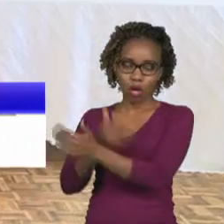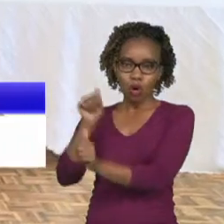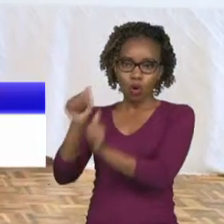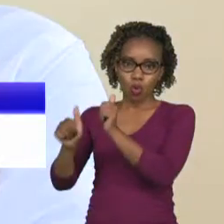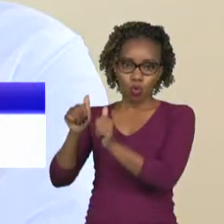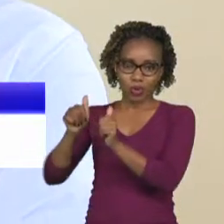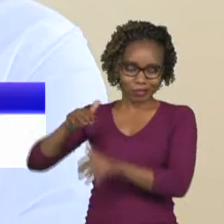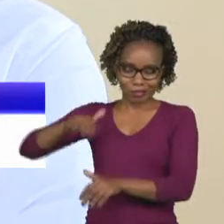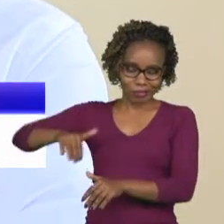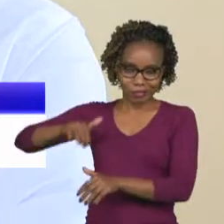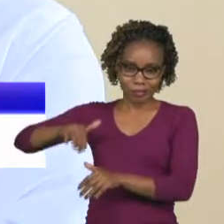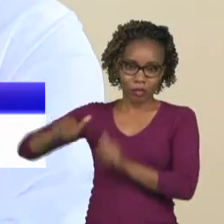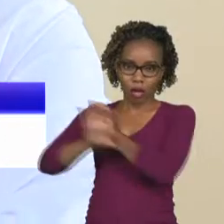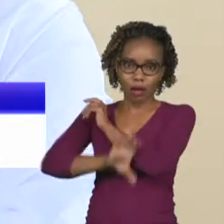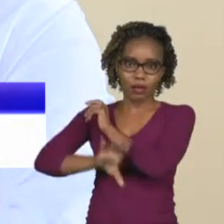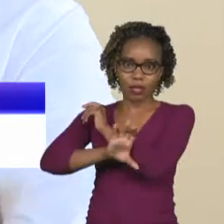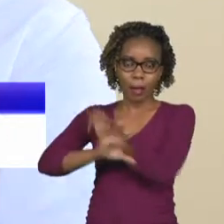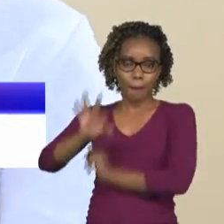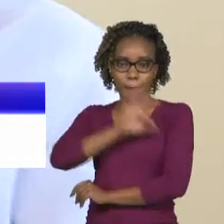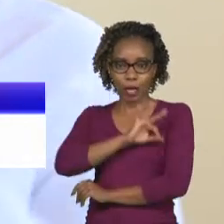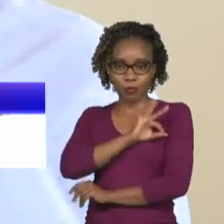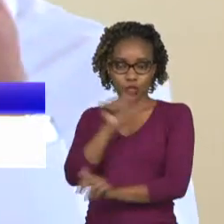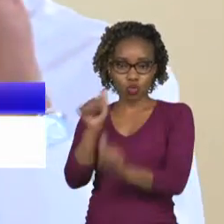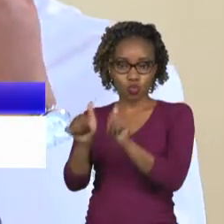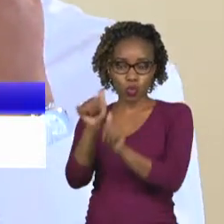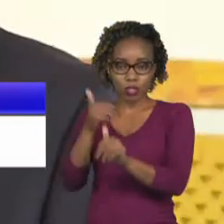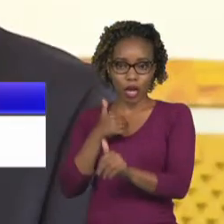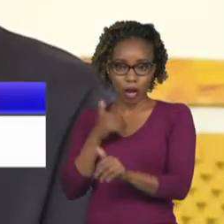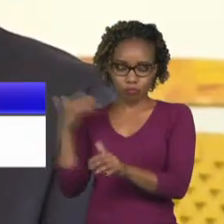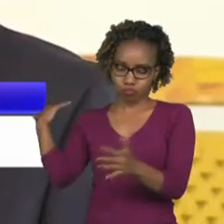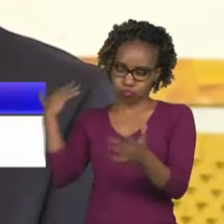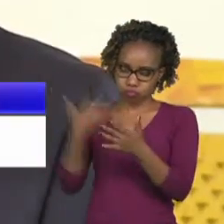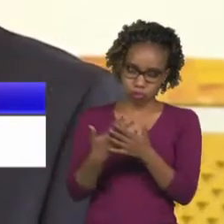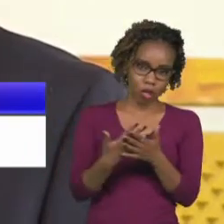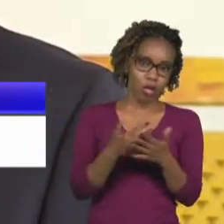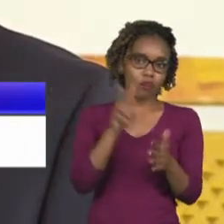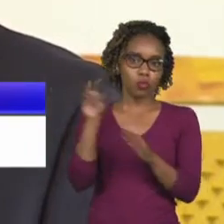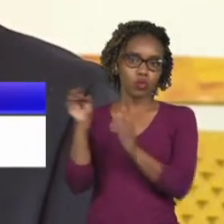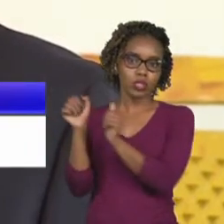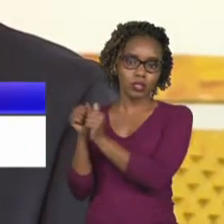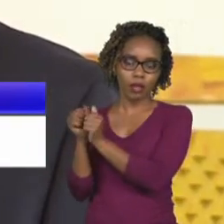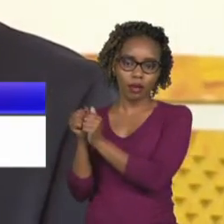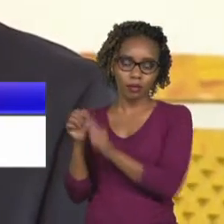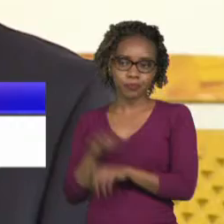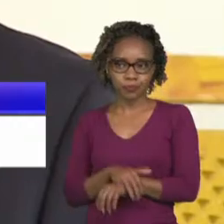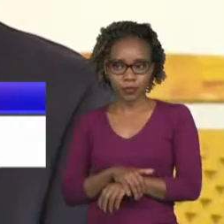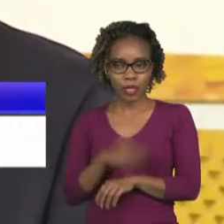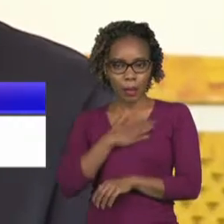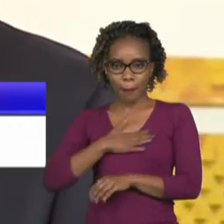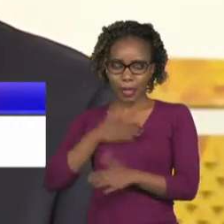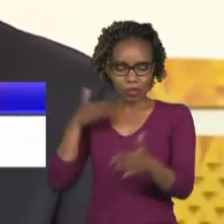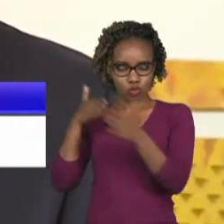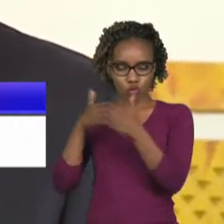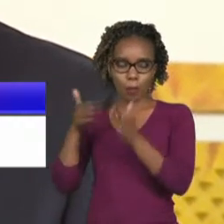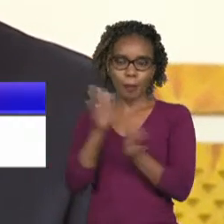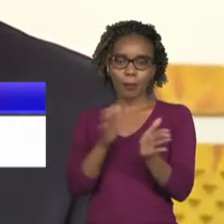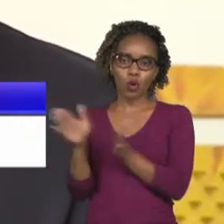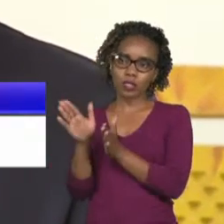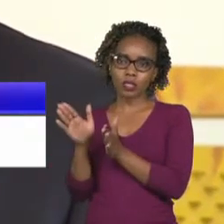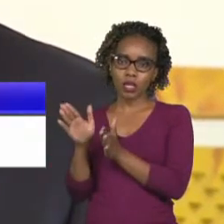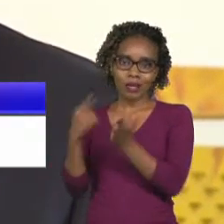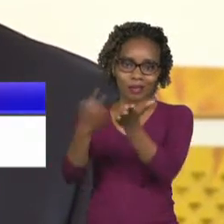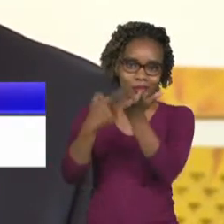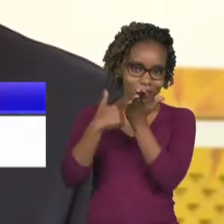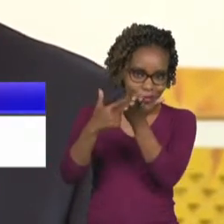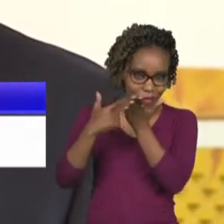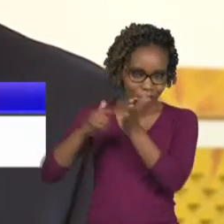back the gains the country has made since 2010. So please, call off this exercise. We can debate about it